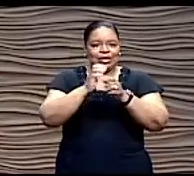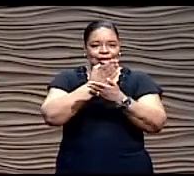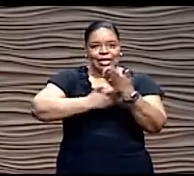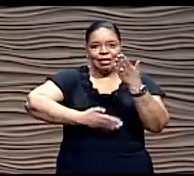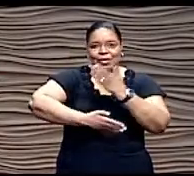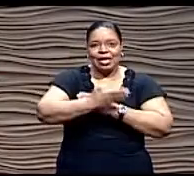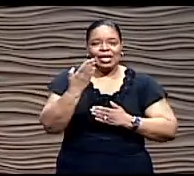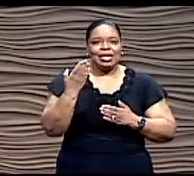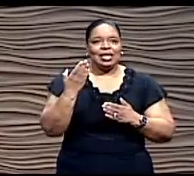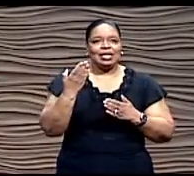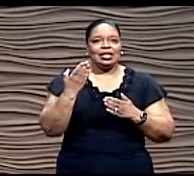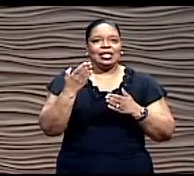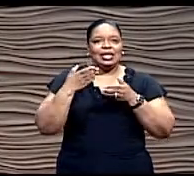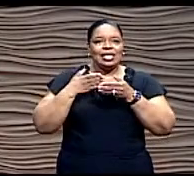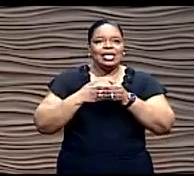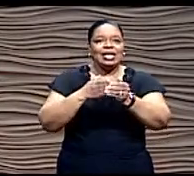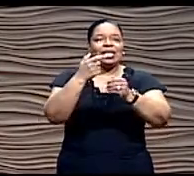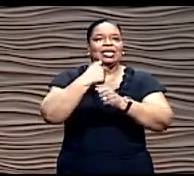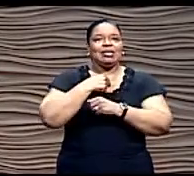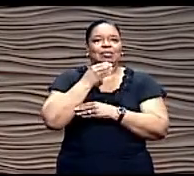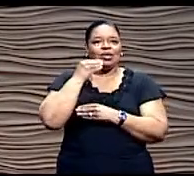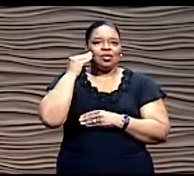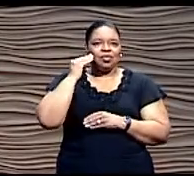hand, lead me on."